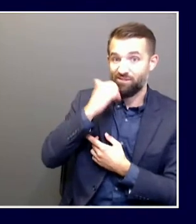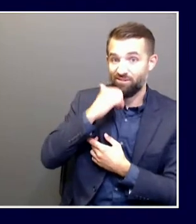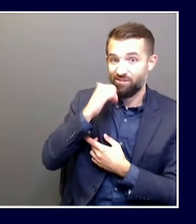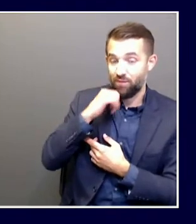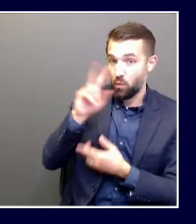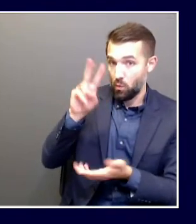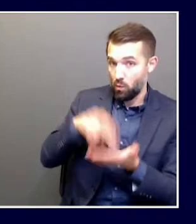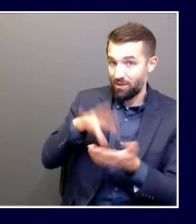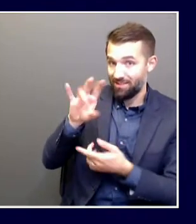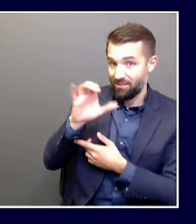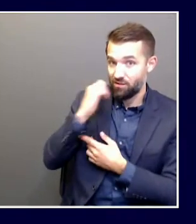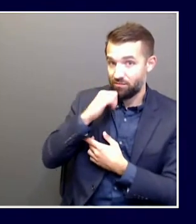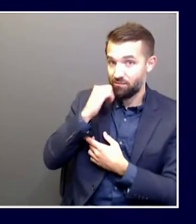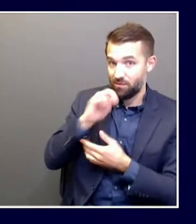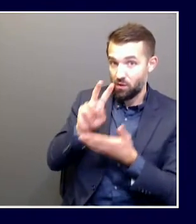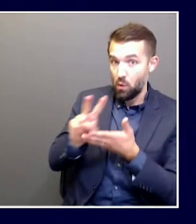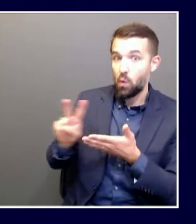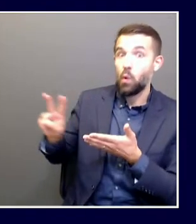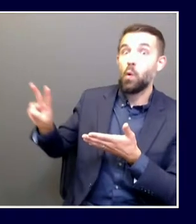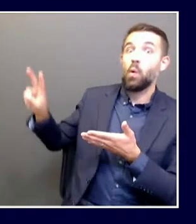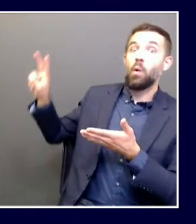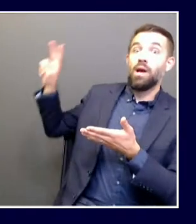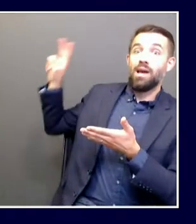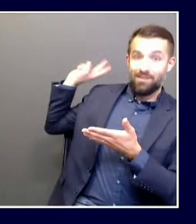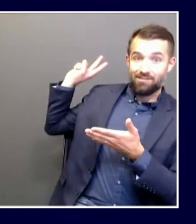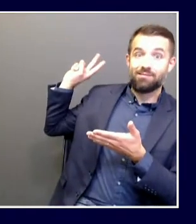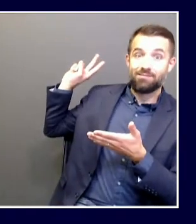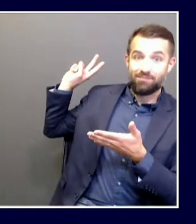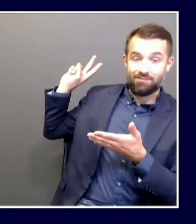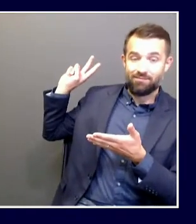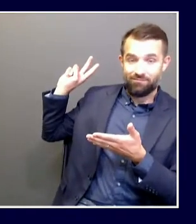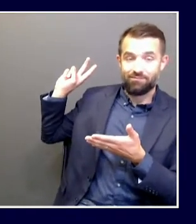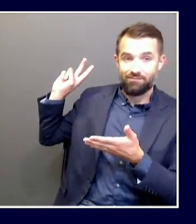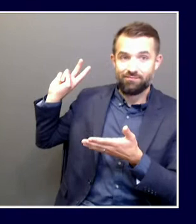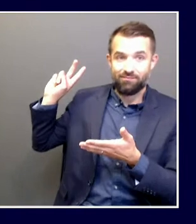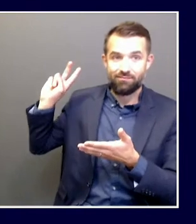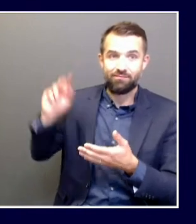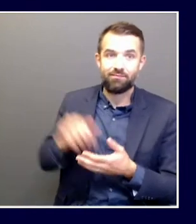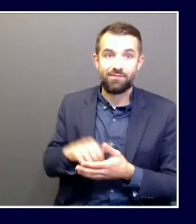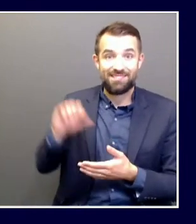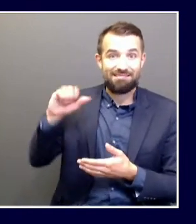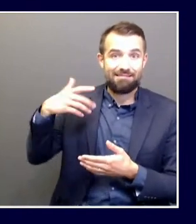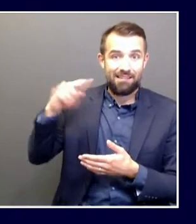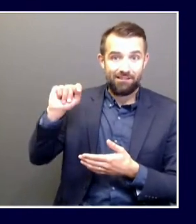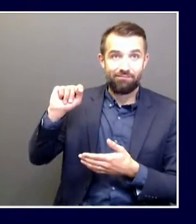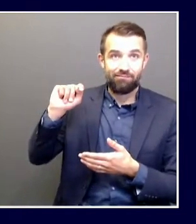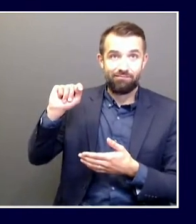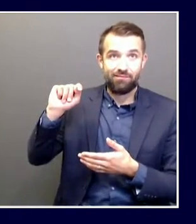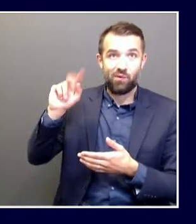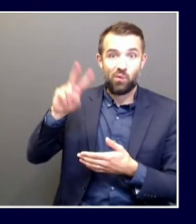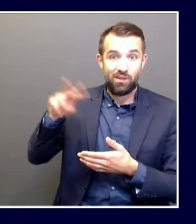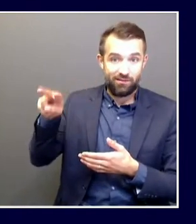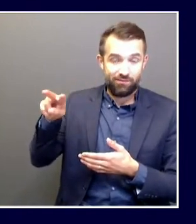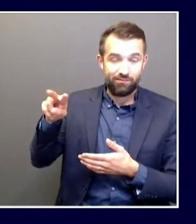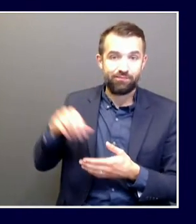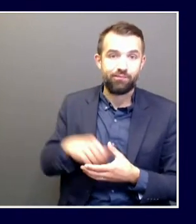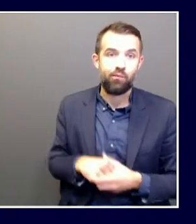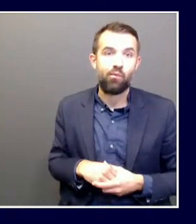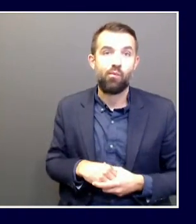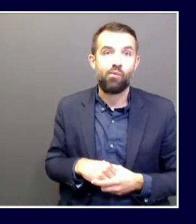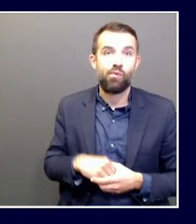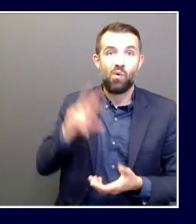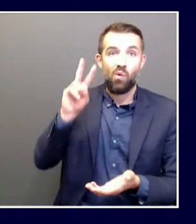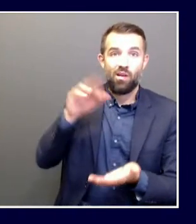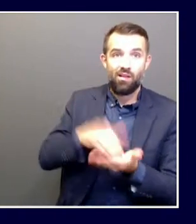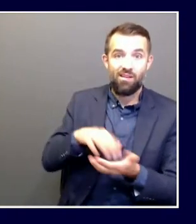weeks ago, so a full incubation period ago, we were doing as a state about 2,400 doses per day.